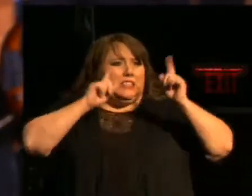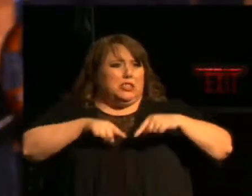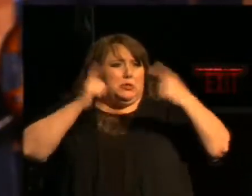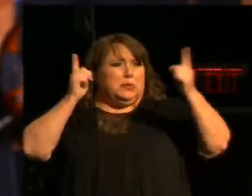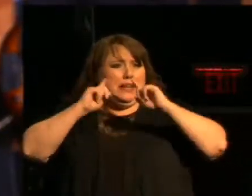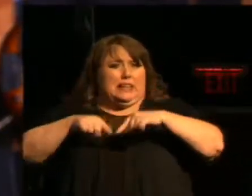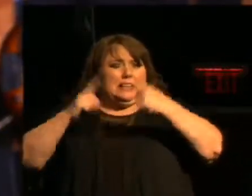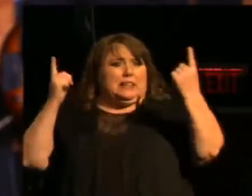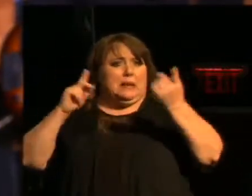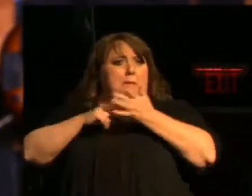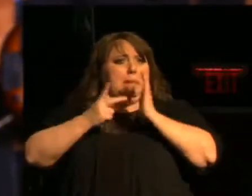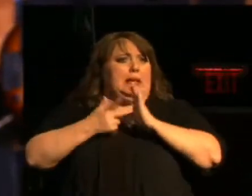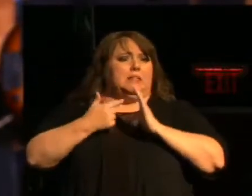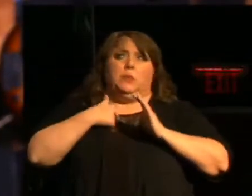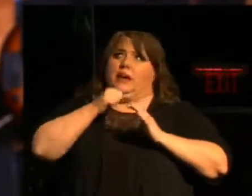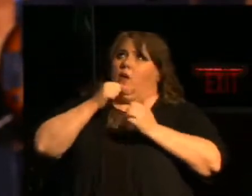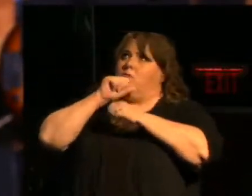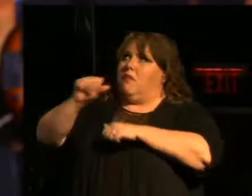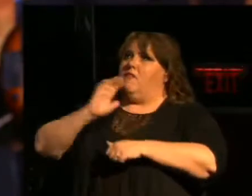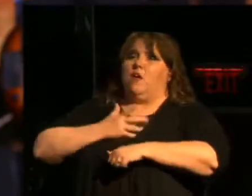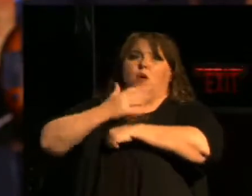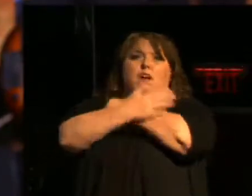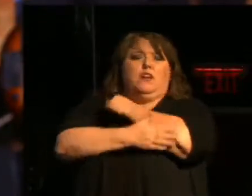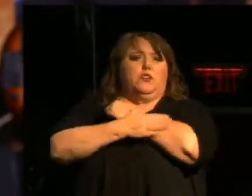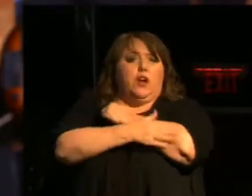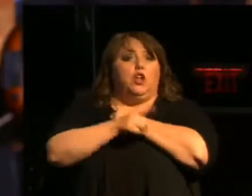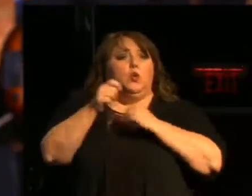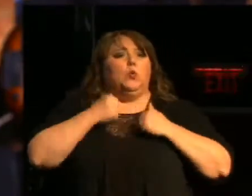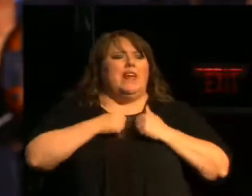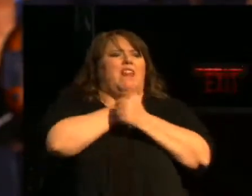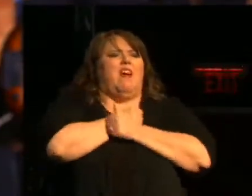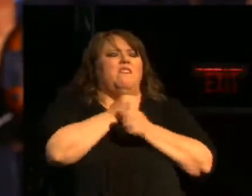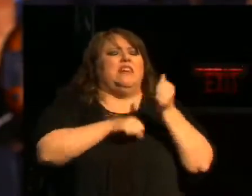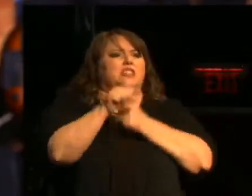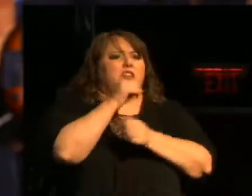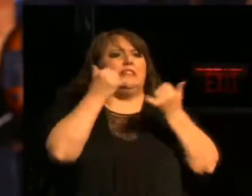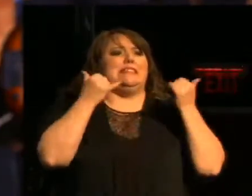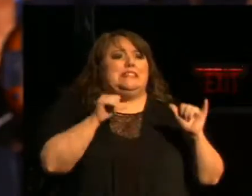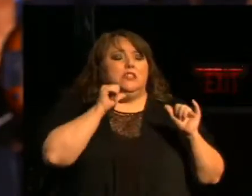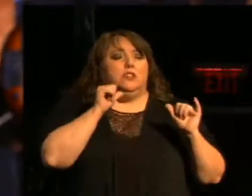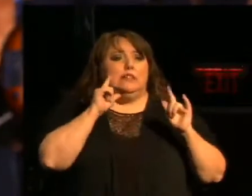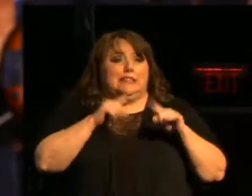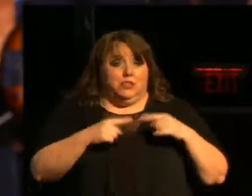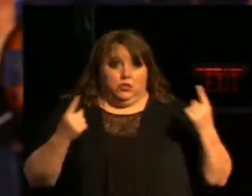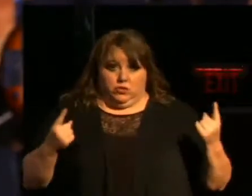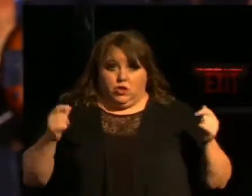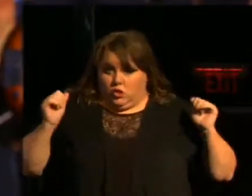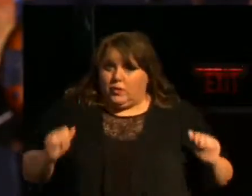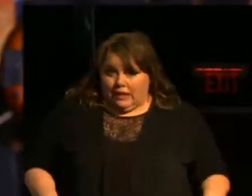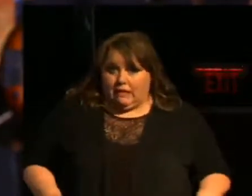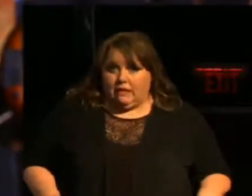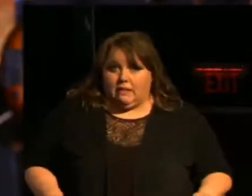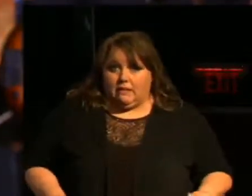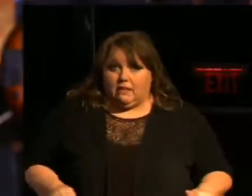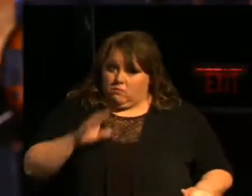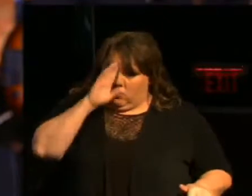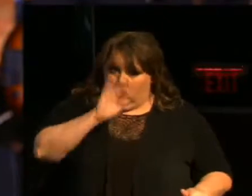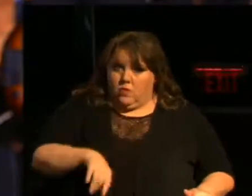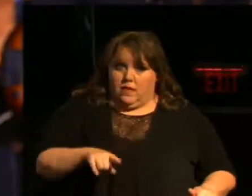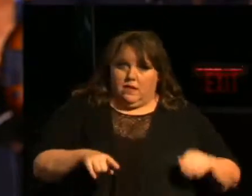was no breeze. But all of a sudden, we'd get to this section of this jam session, and it was like a